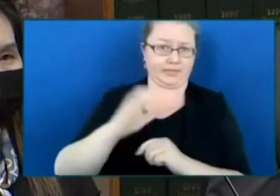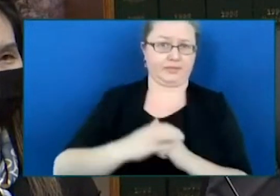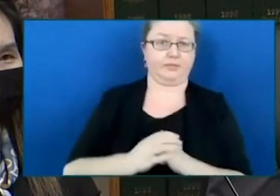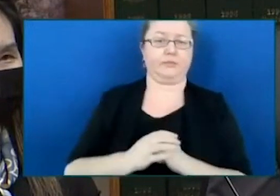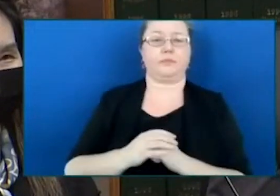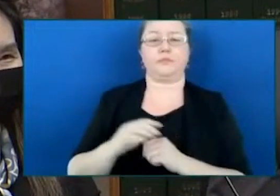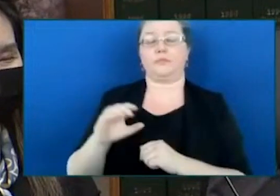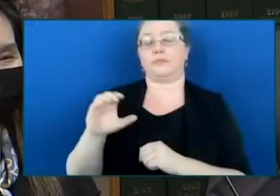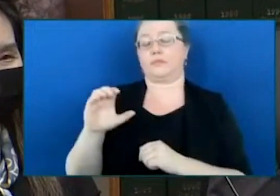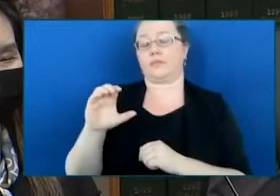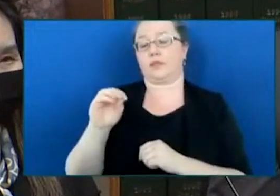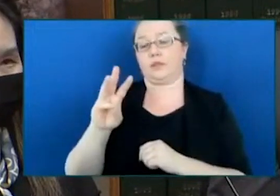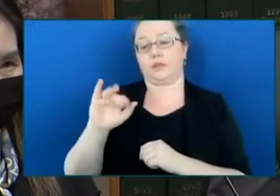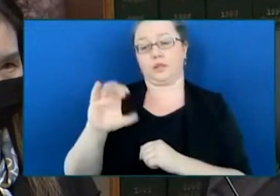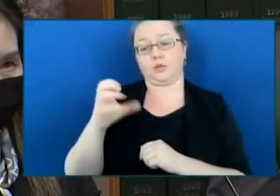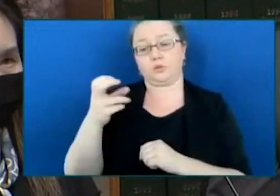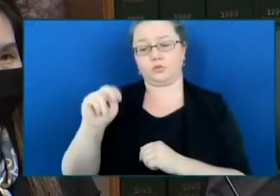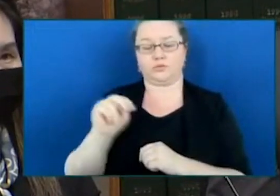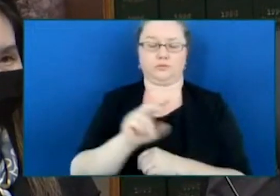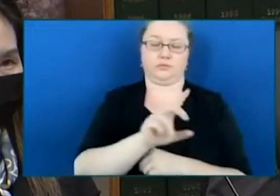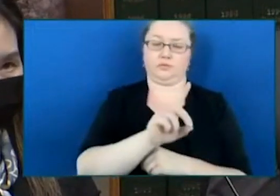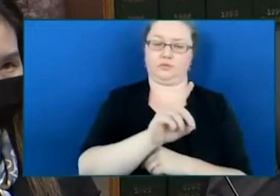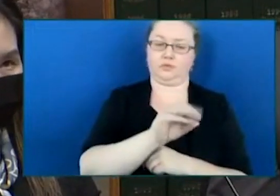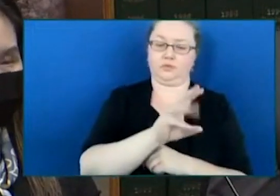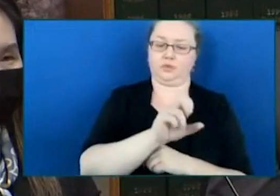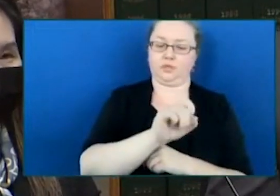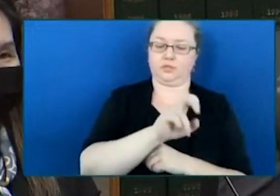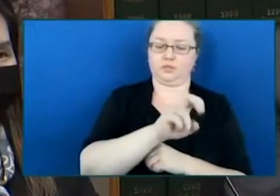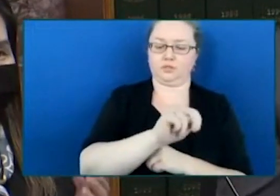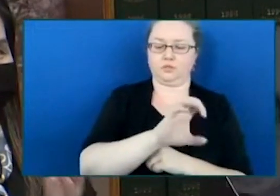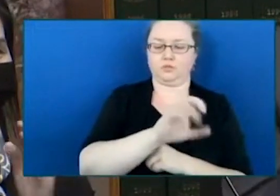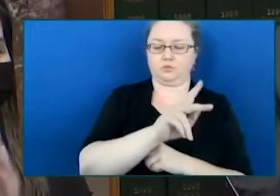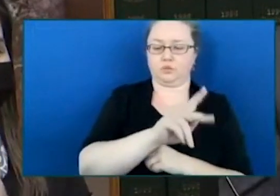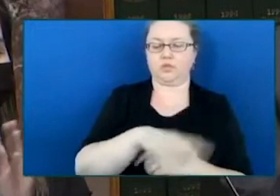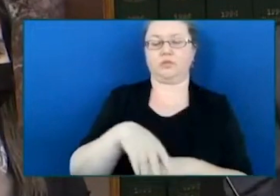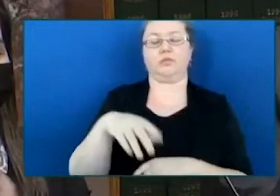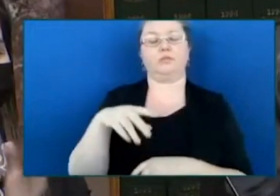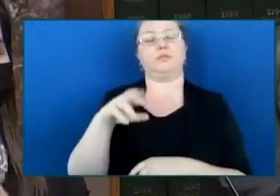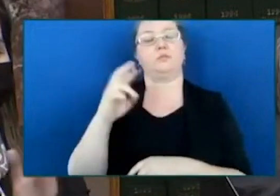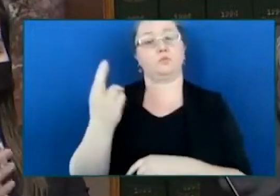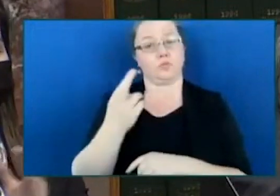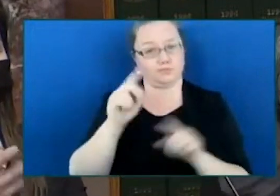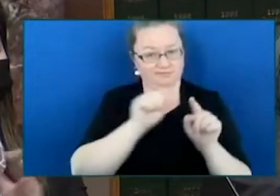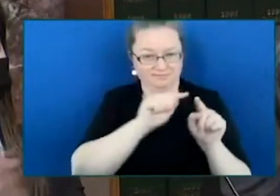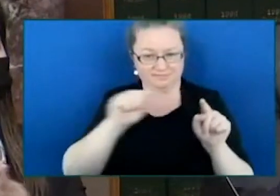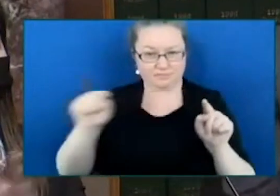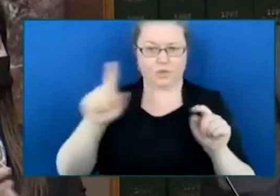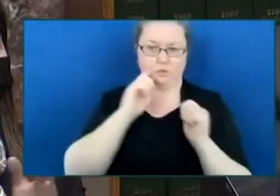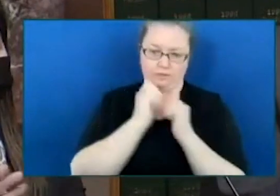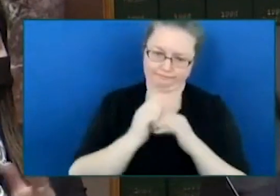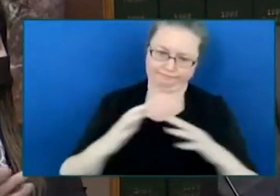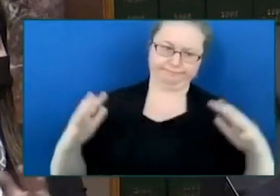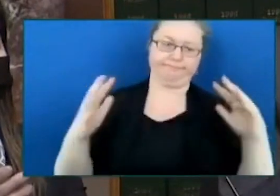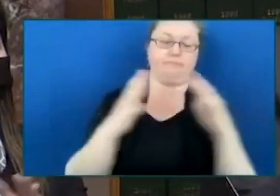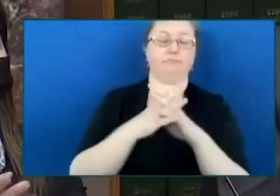New Surrey hospital projects are all moving ahead, including a new state-of-the-art cancer centre in Surrey.